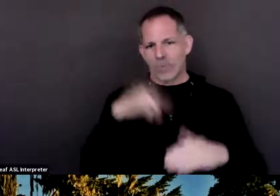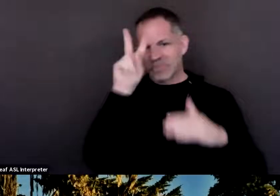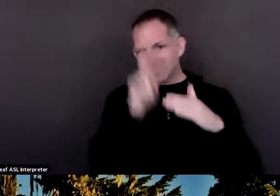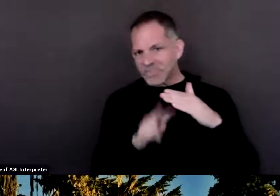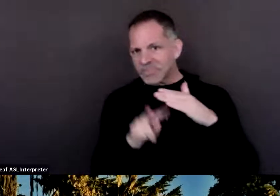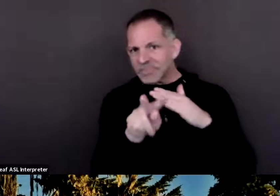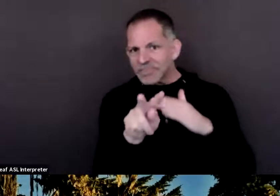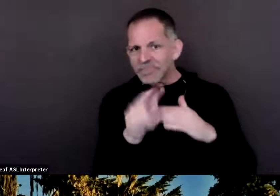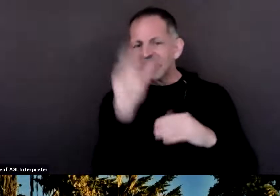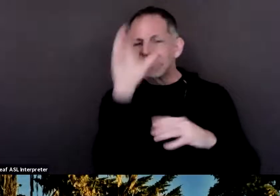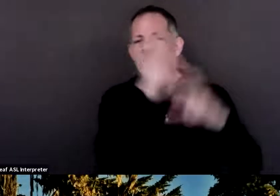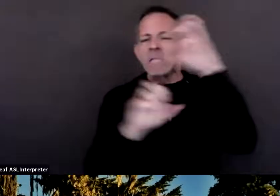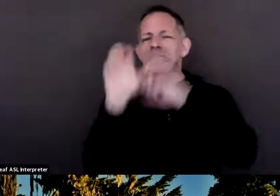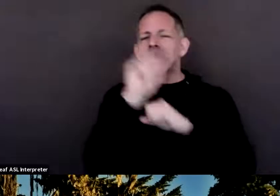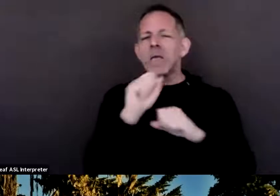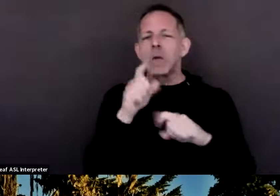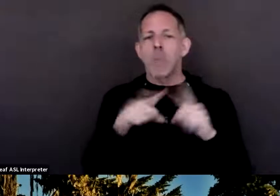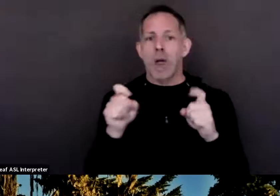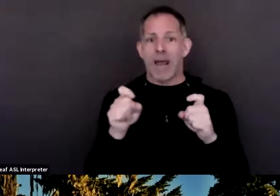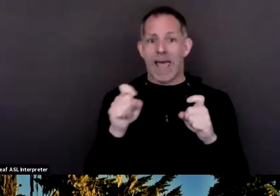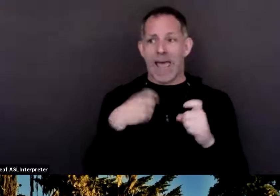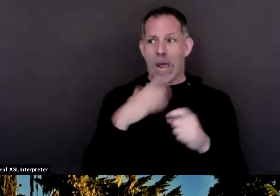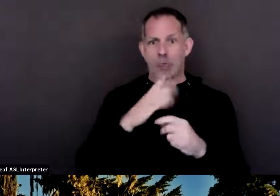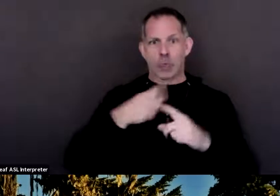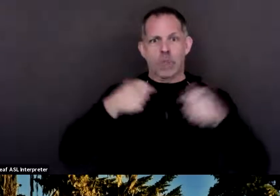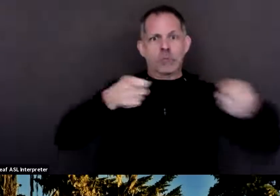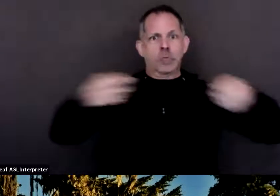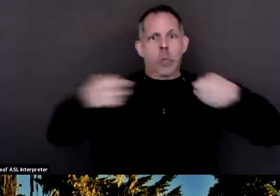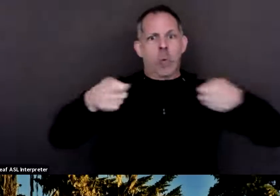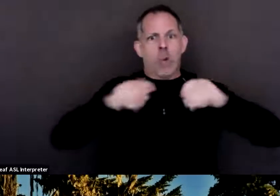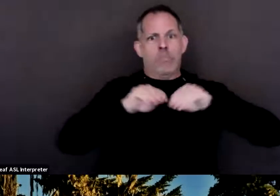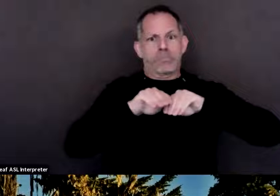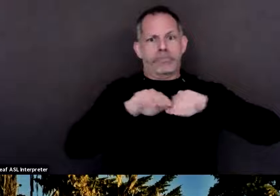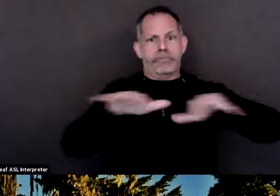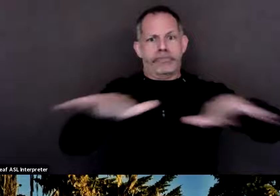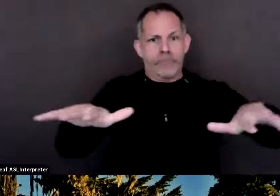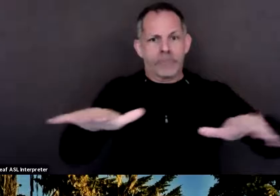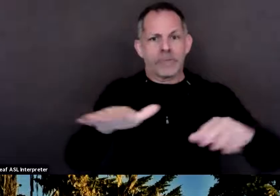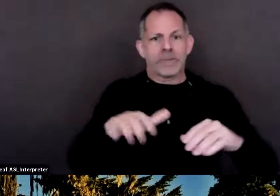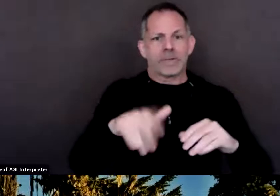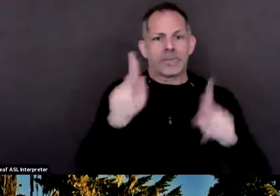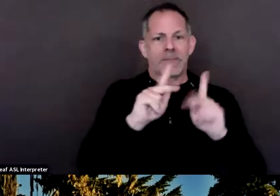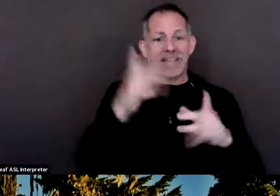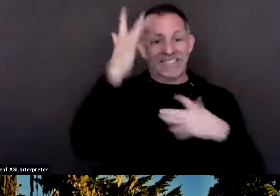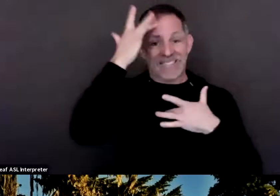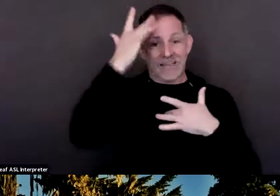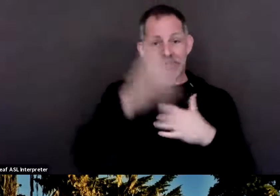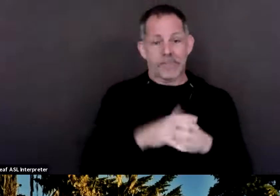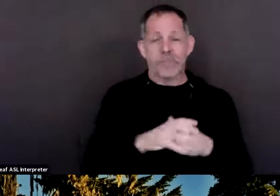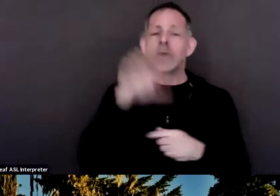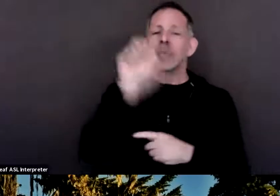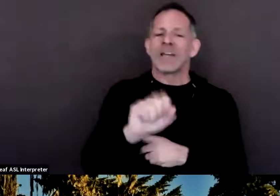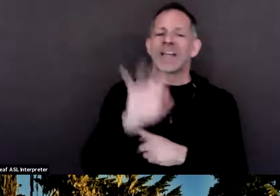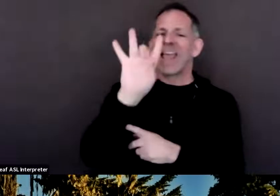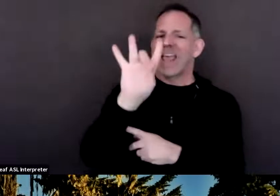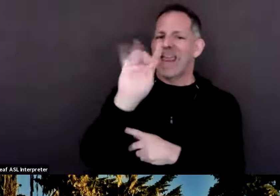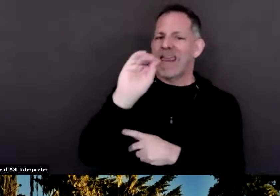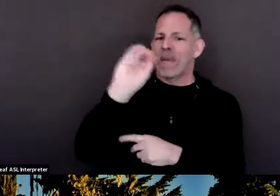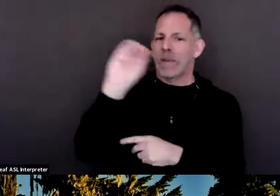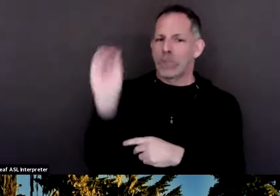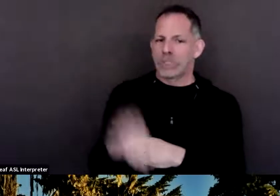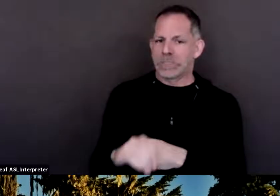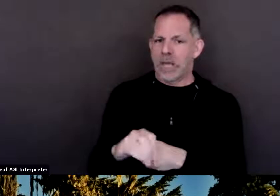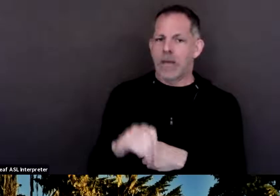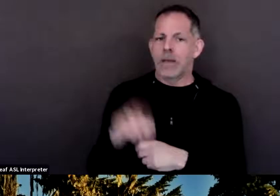transmission. And those estimates tend to range around 80% plus immunity in the